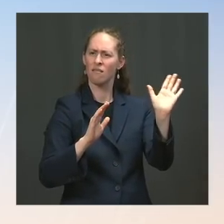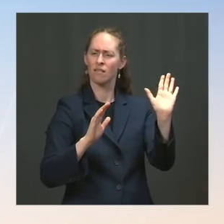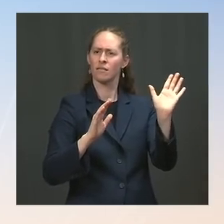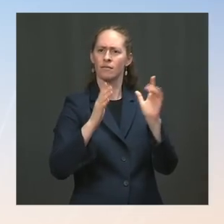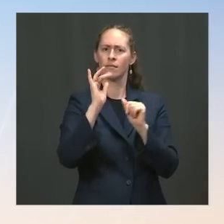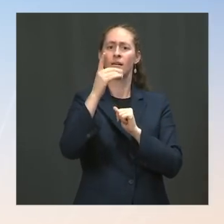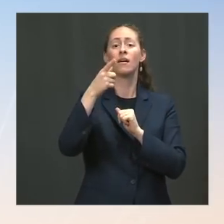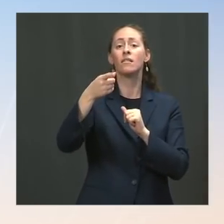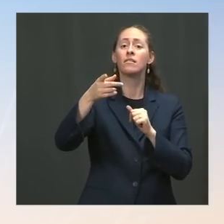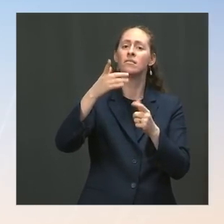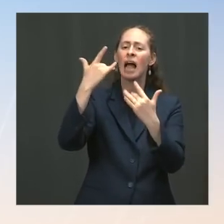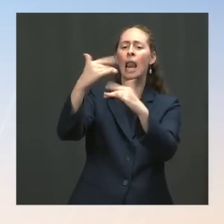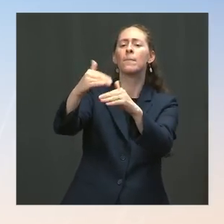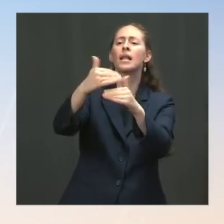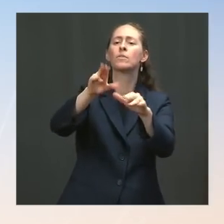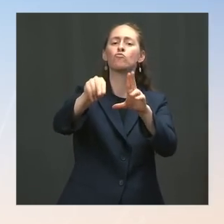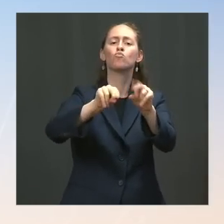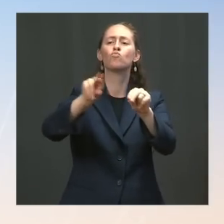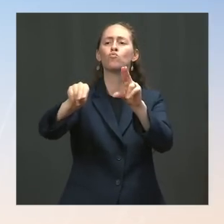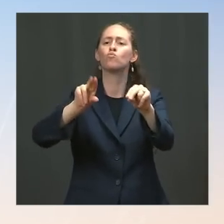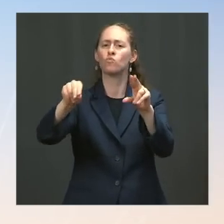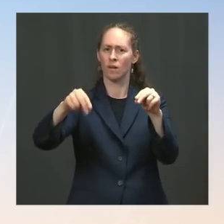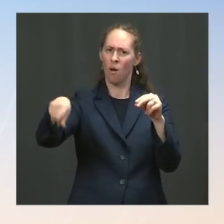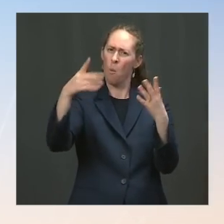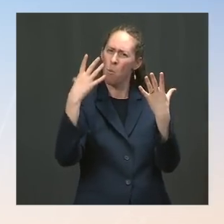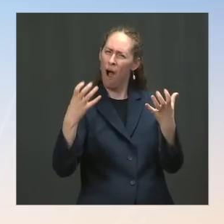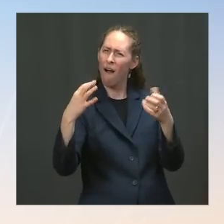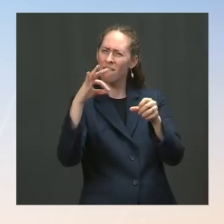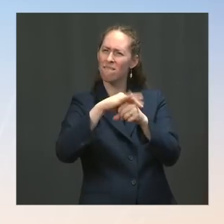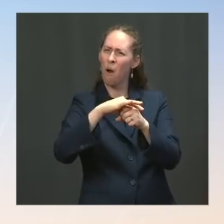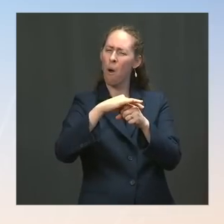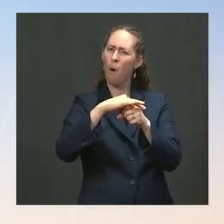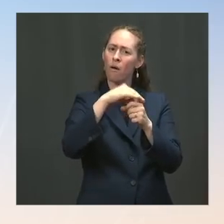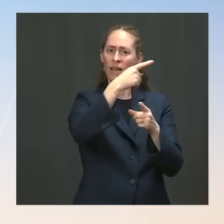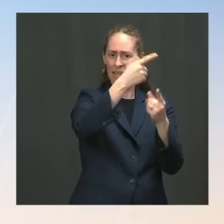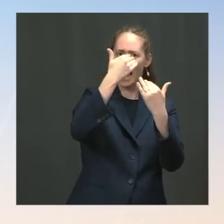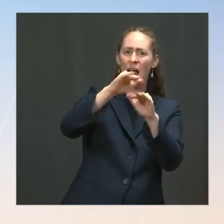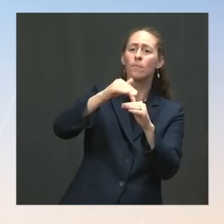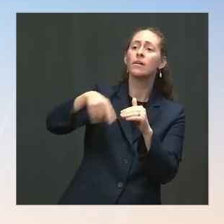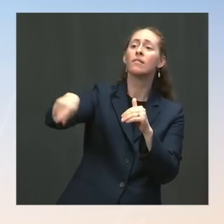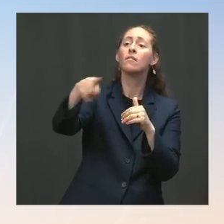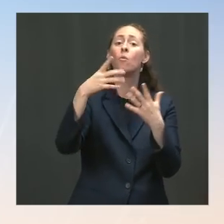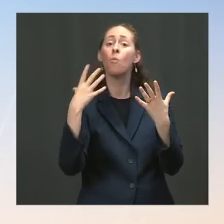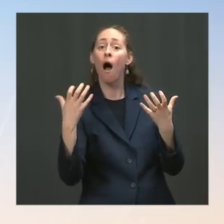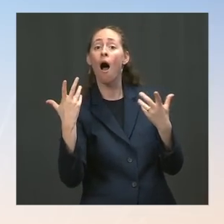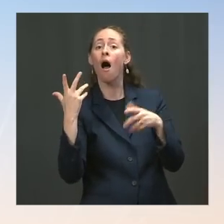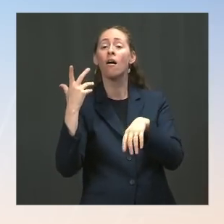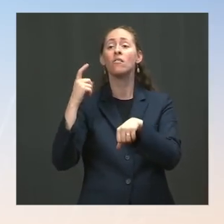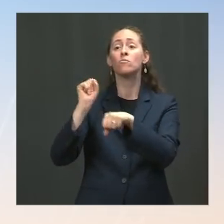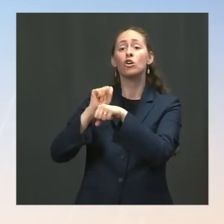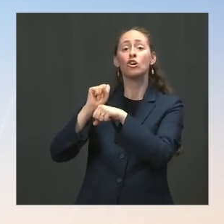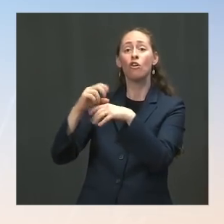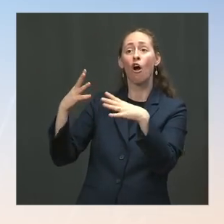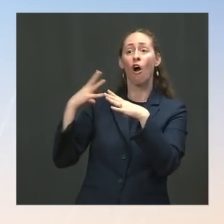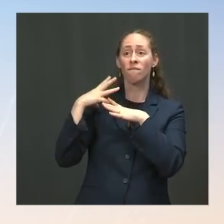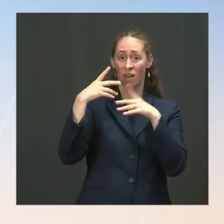that, then our question is, what are you afraid of here? Are you afraid of more people getting out to vote, or what's the concern?